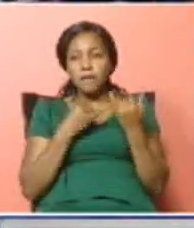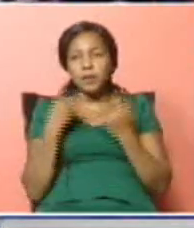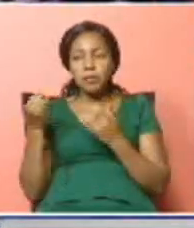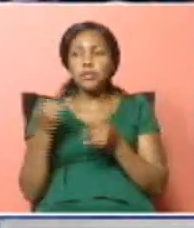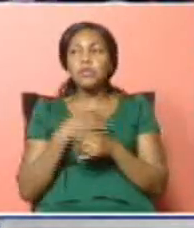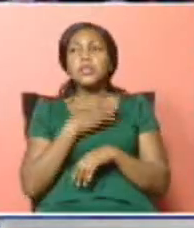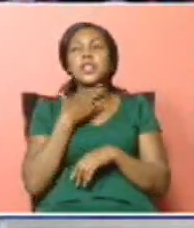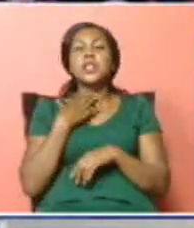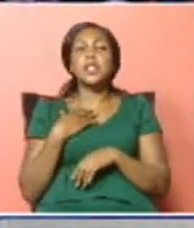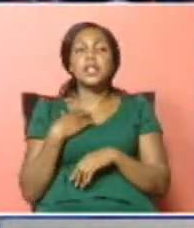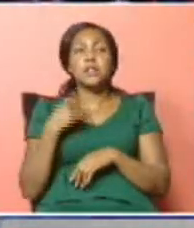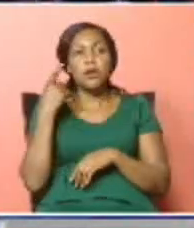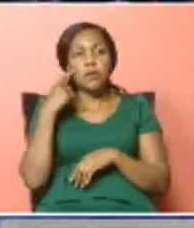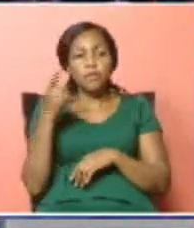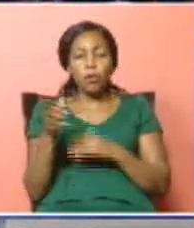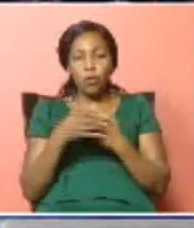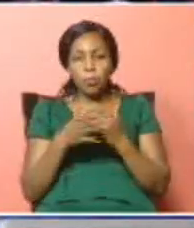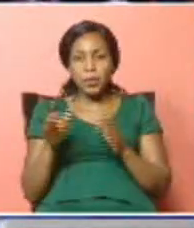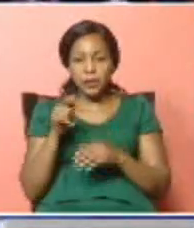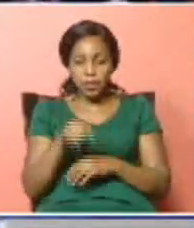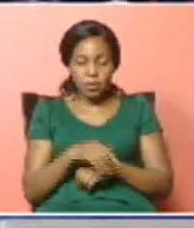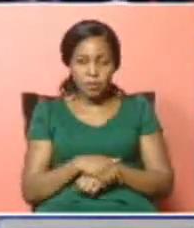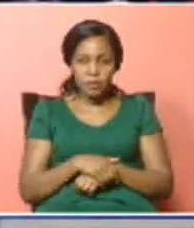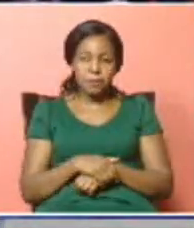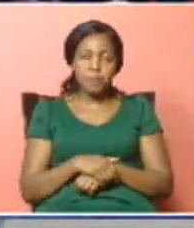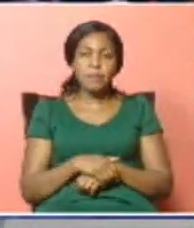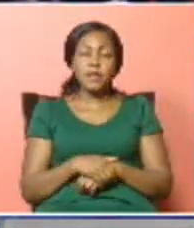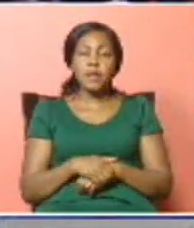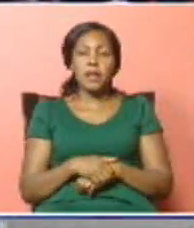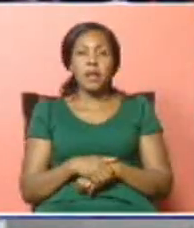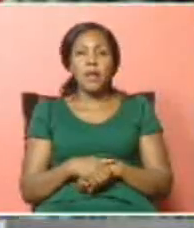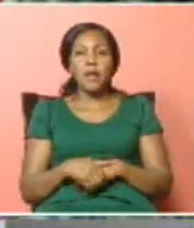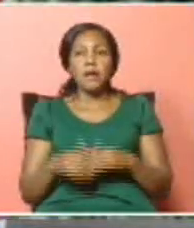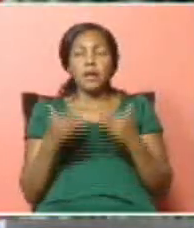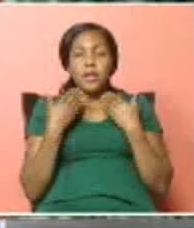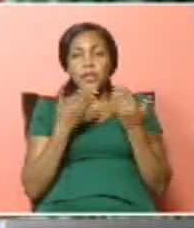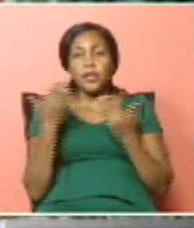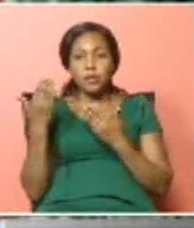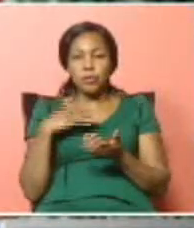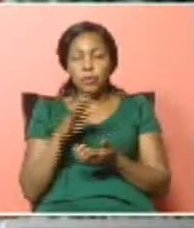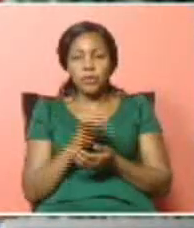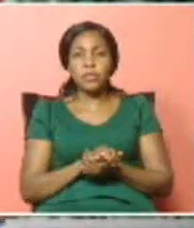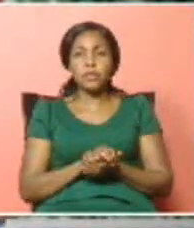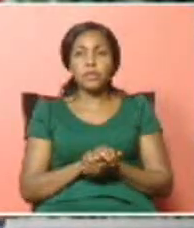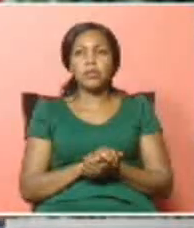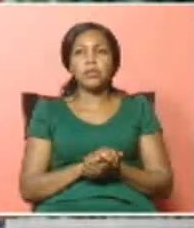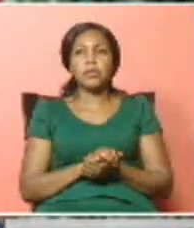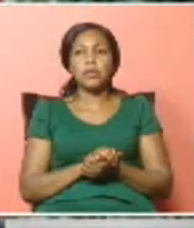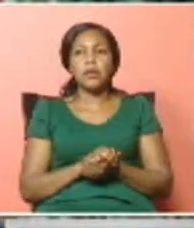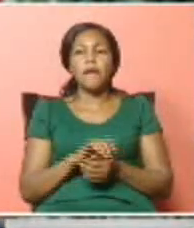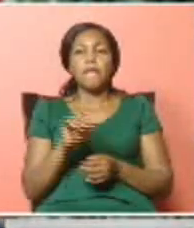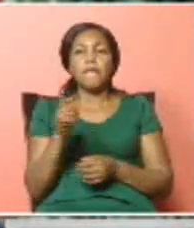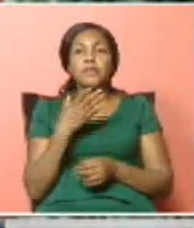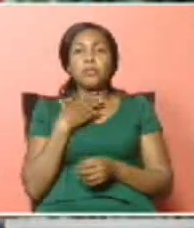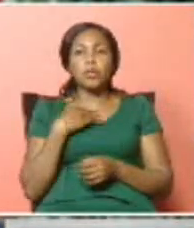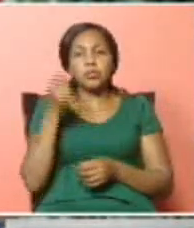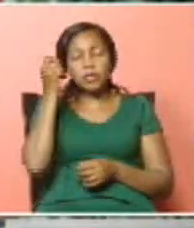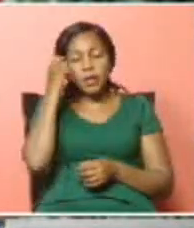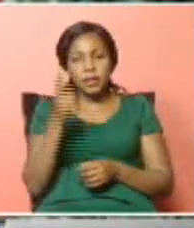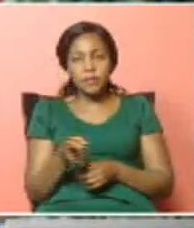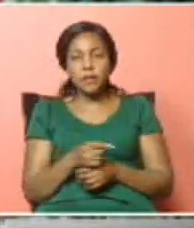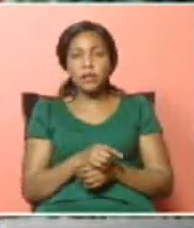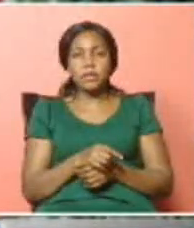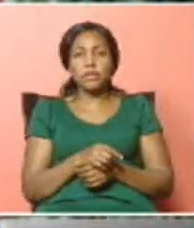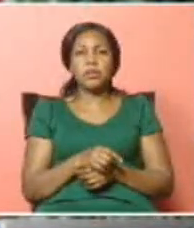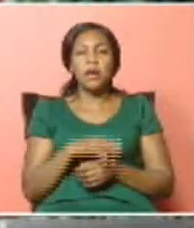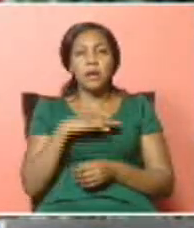this research or this report? Thank you. First of all, we needed to understand how